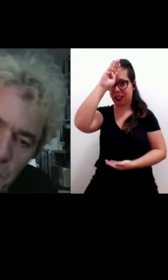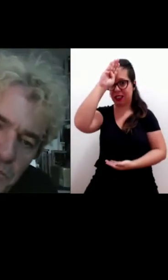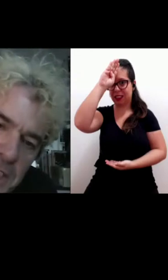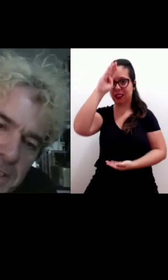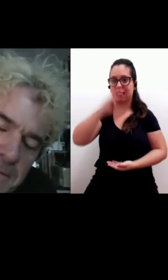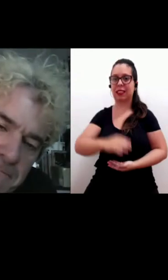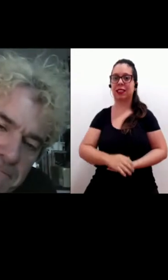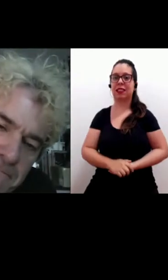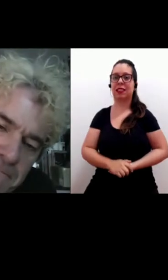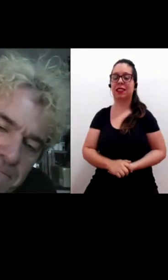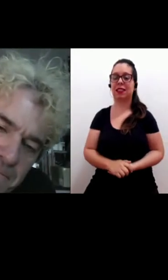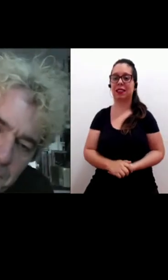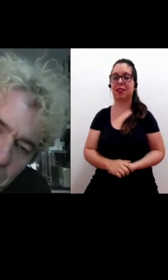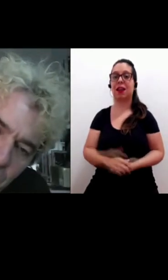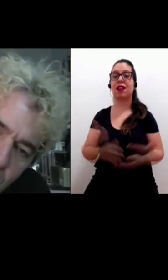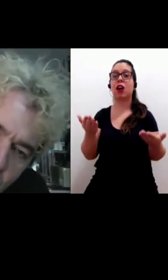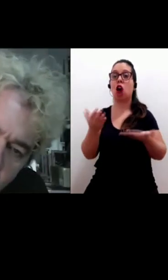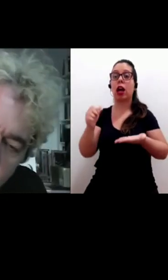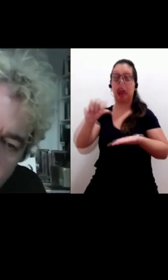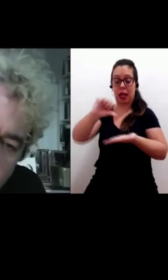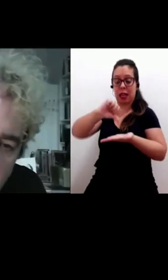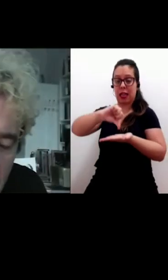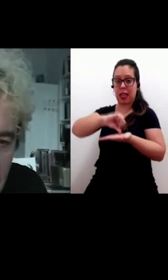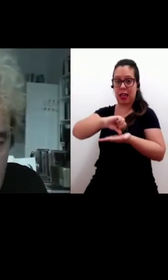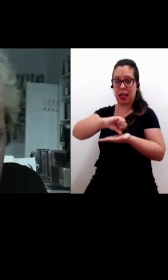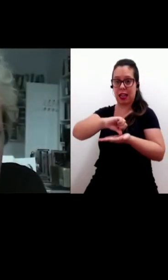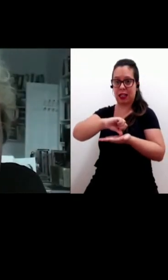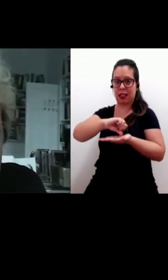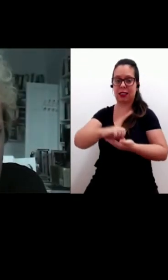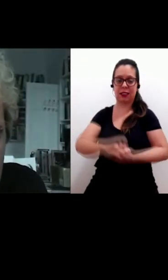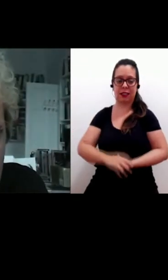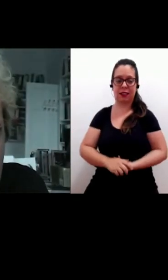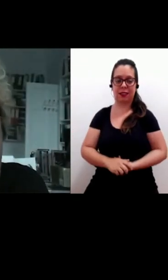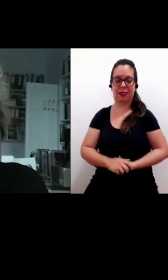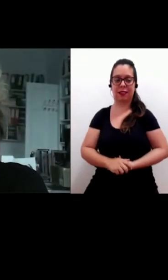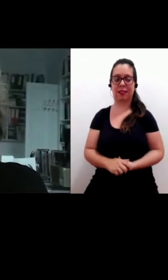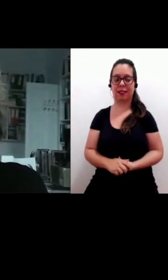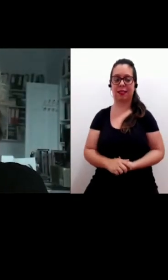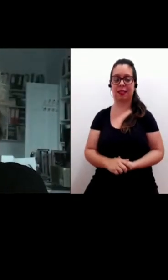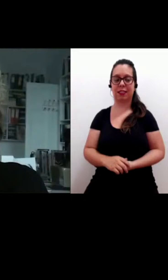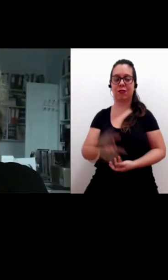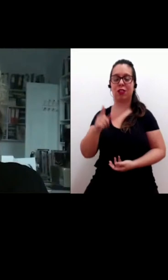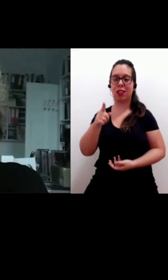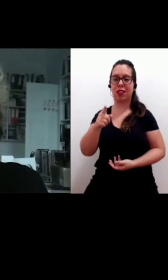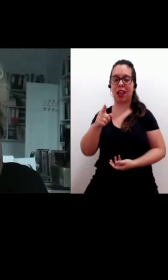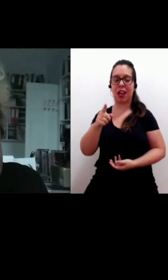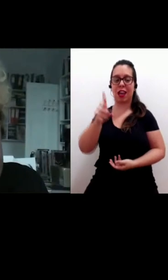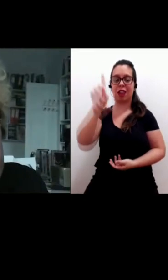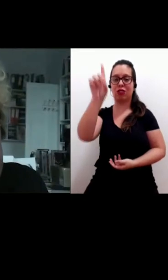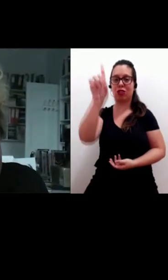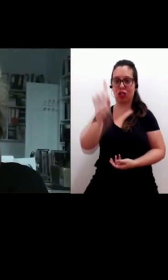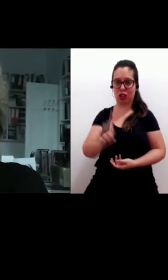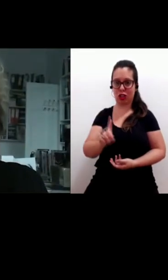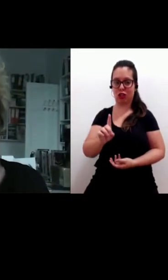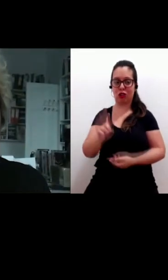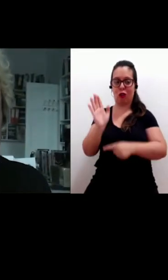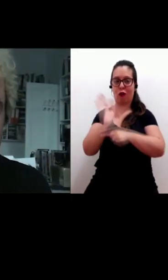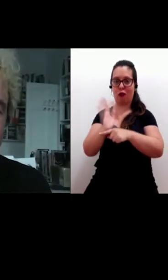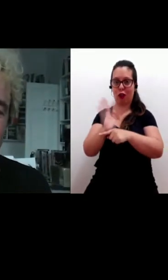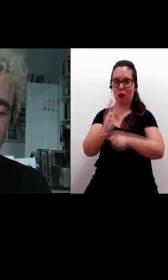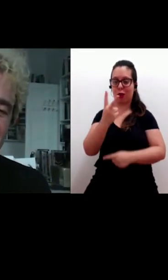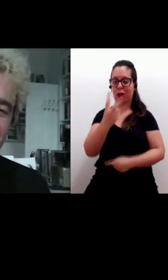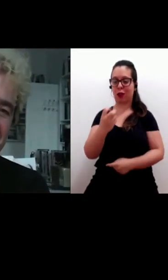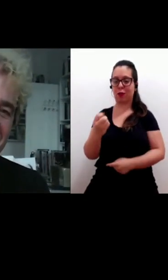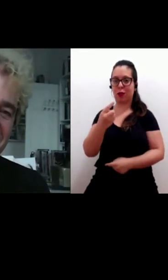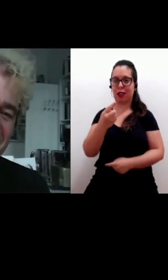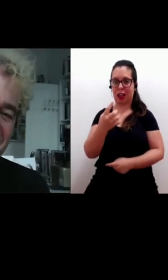to Iran because you directed a film in 2014. You co-directed a film with an Iranian